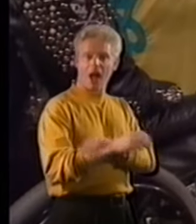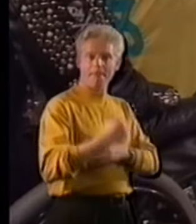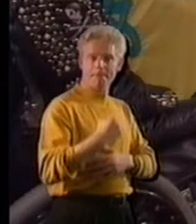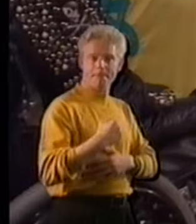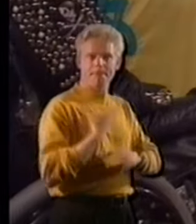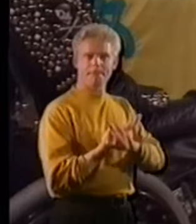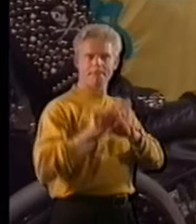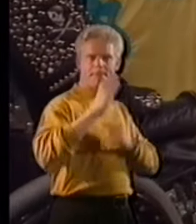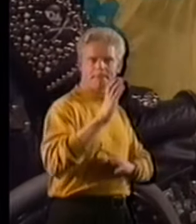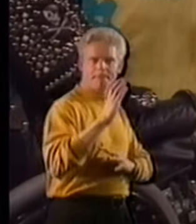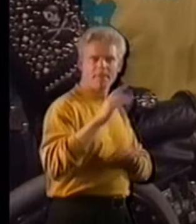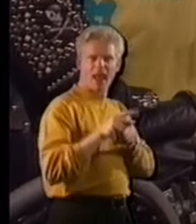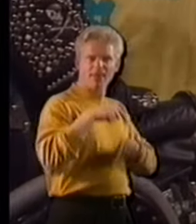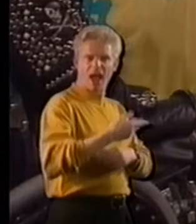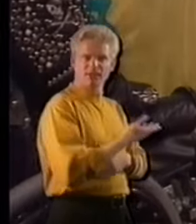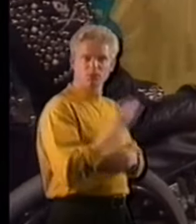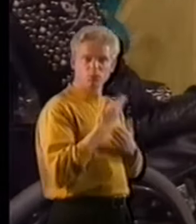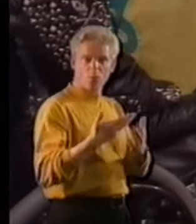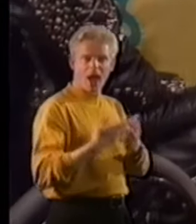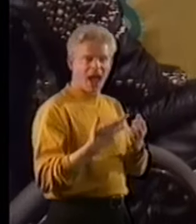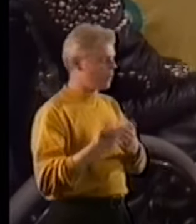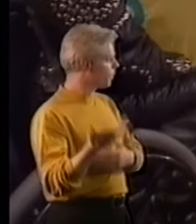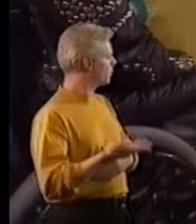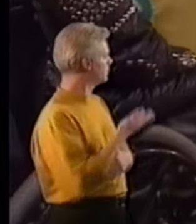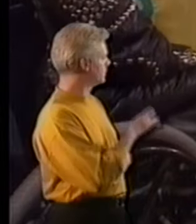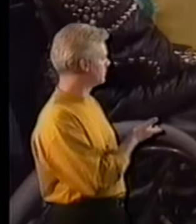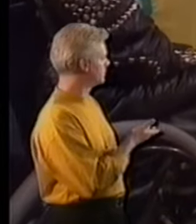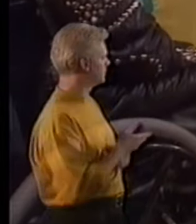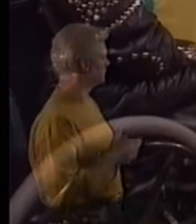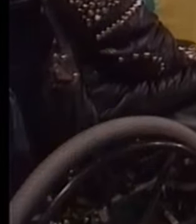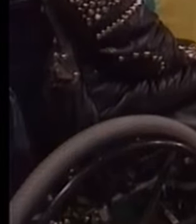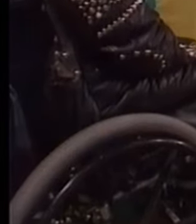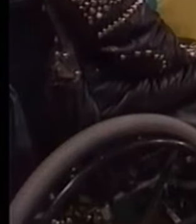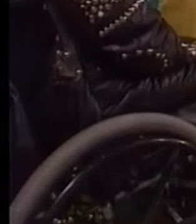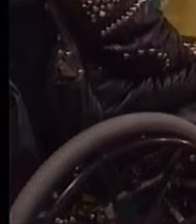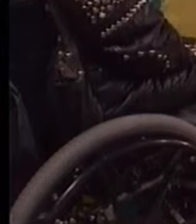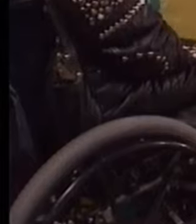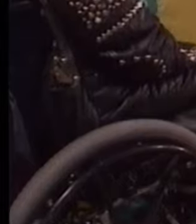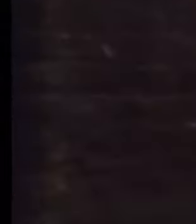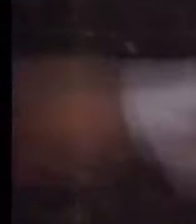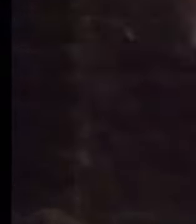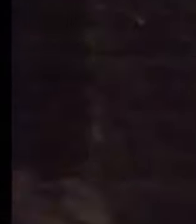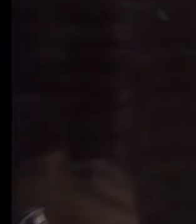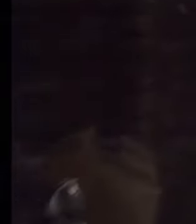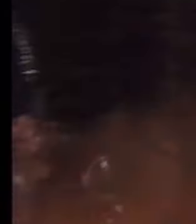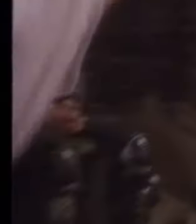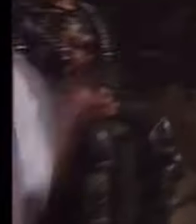right. You're in this position, knock the arm out of the way, and you sweep the person over the back.